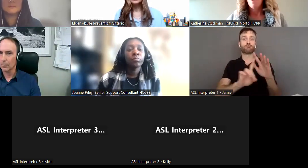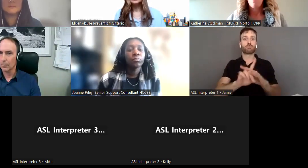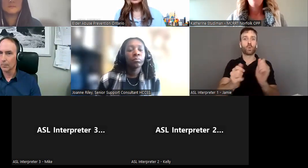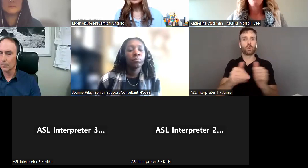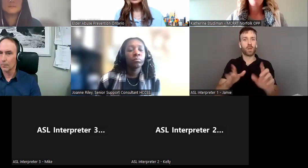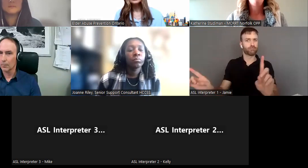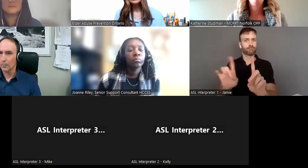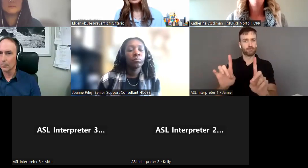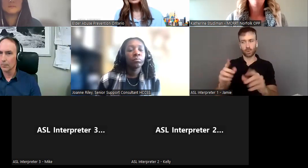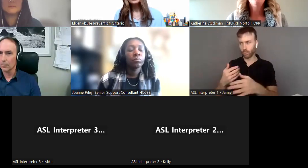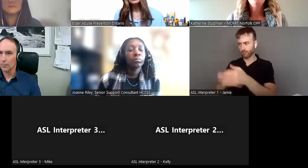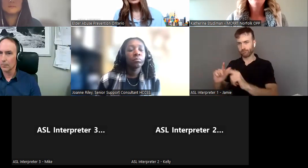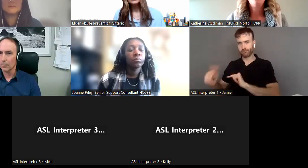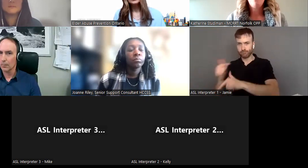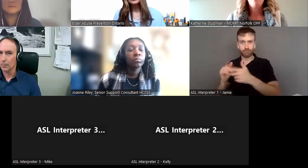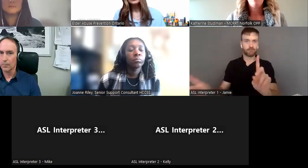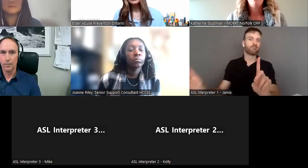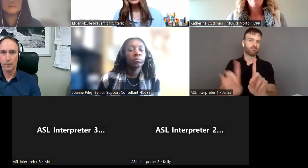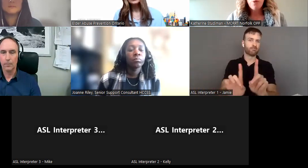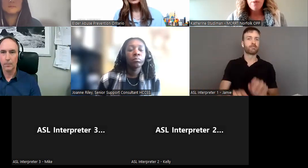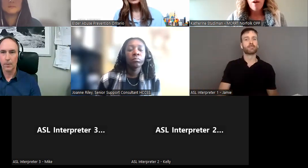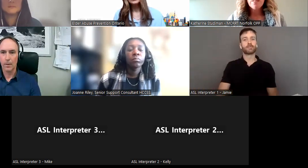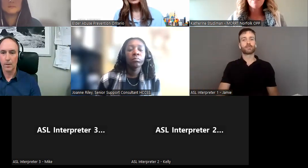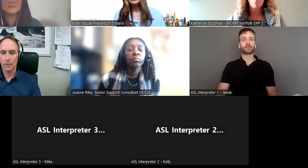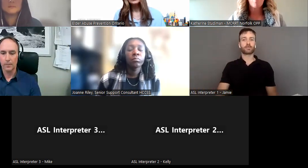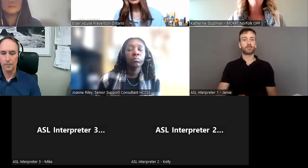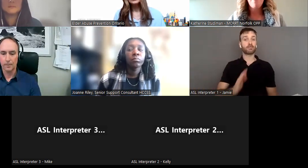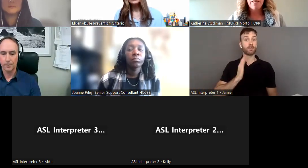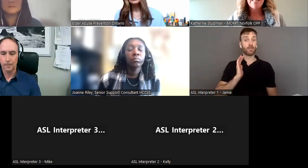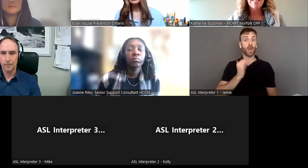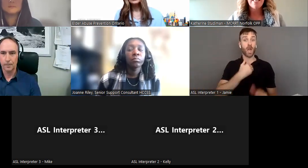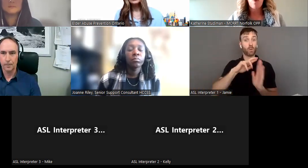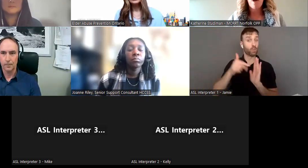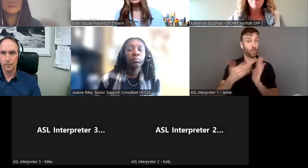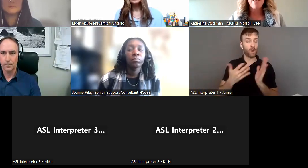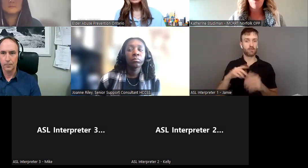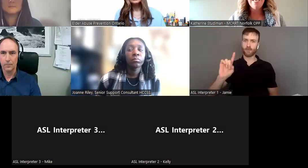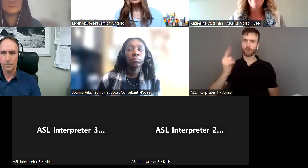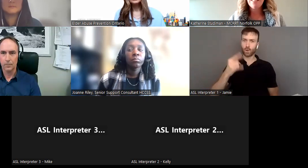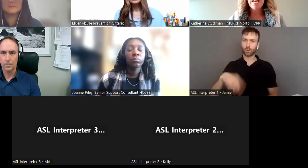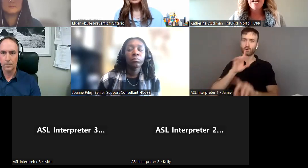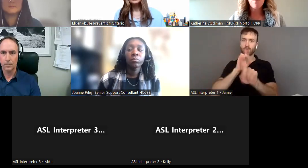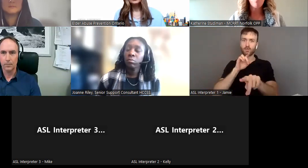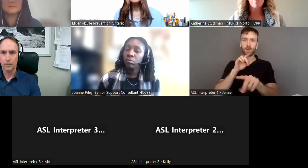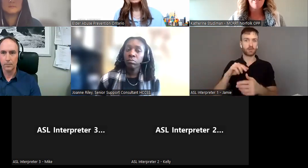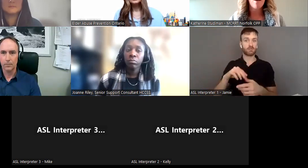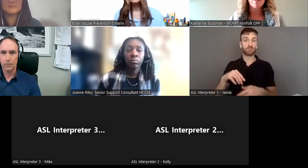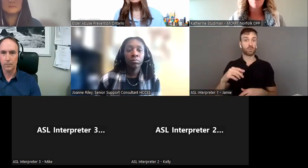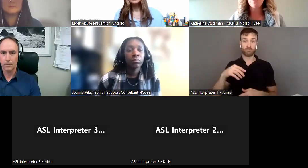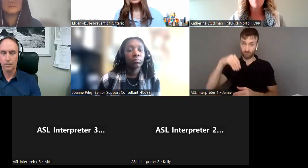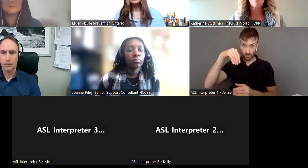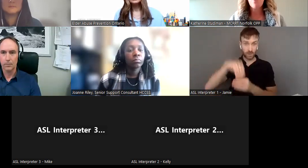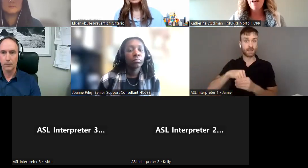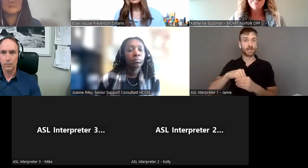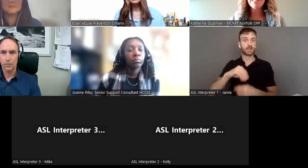So the way our role works is we are first response. So as I said, we're embedded right in the detachment. We're in the